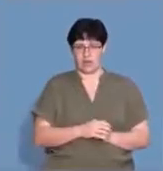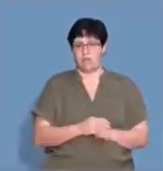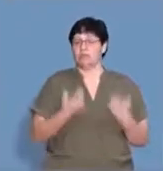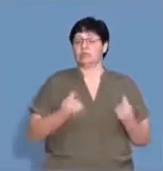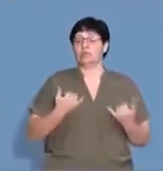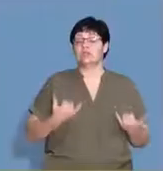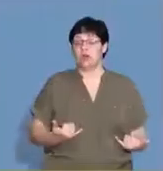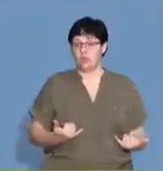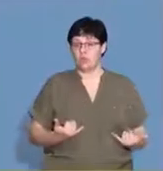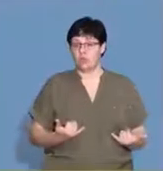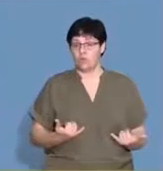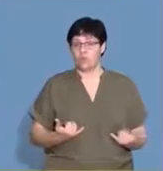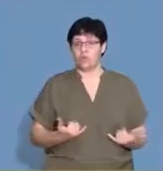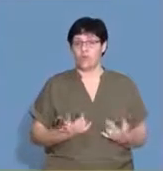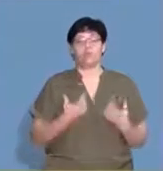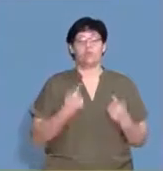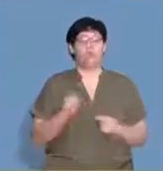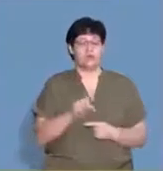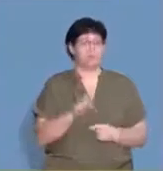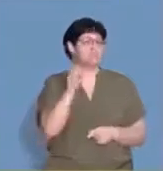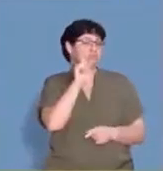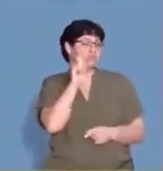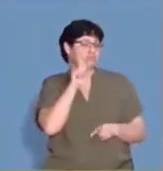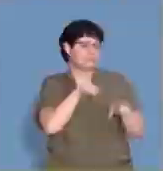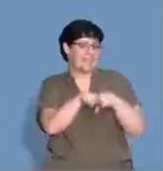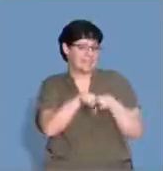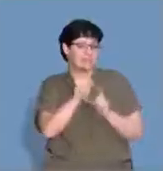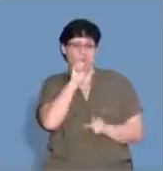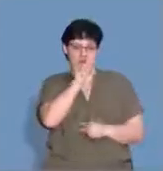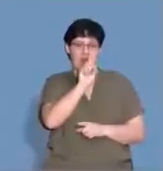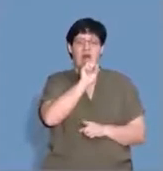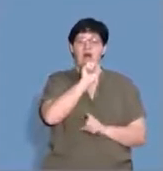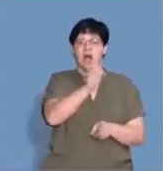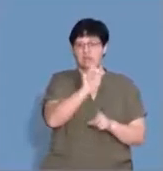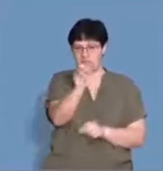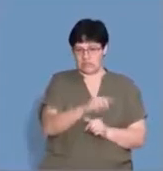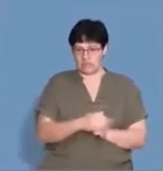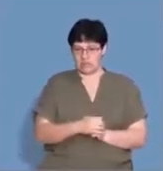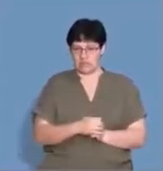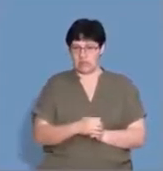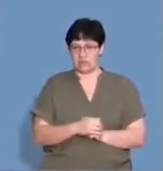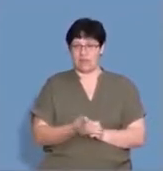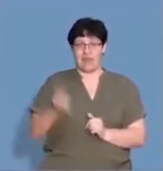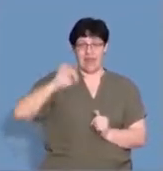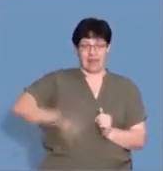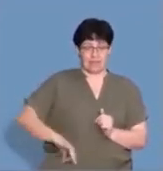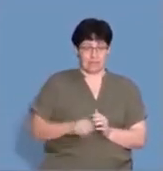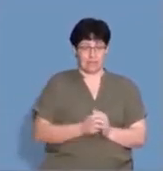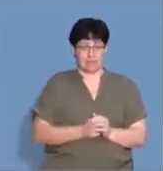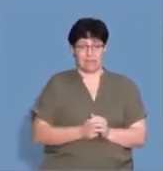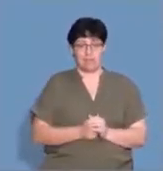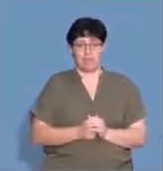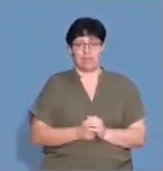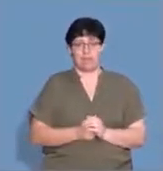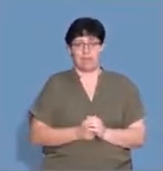do now is I'm actually going to test it out and see what my answers are. So I'm going to do my income. Okay, let's do my